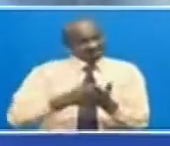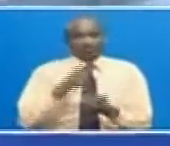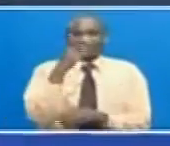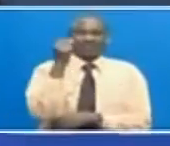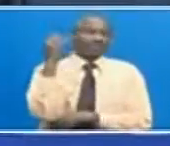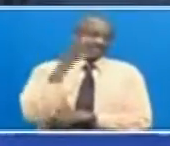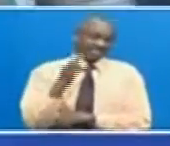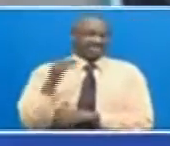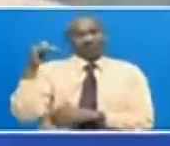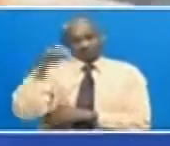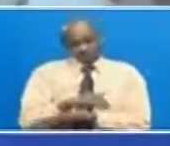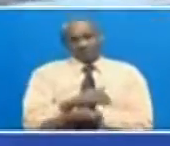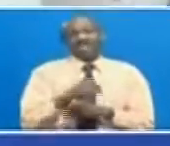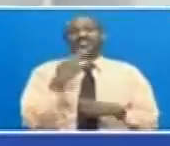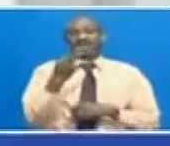from